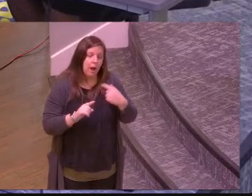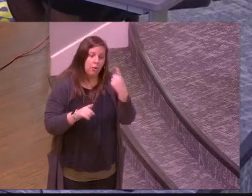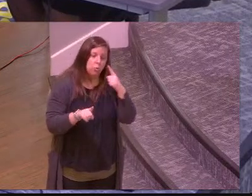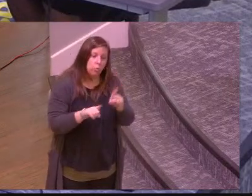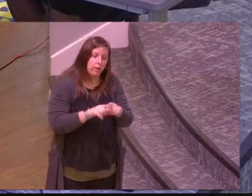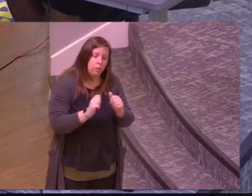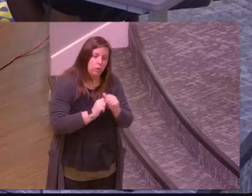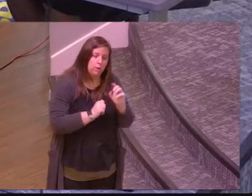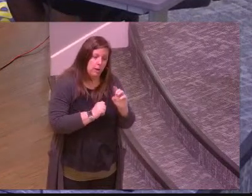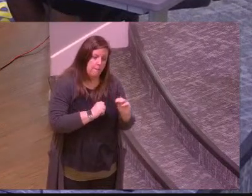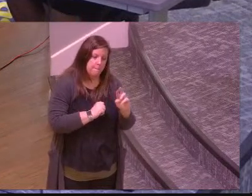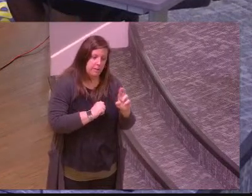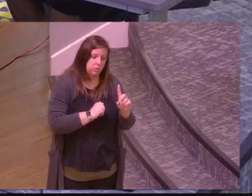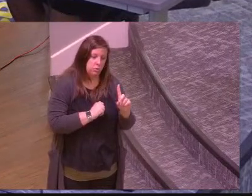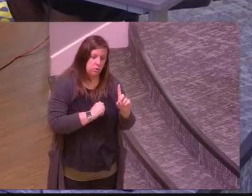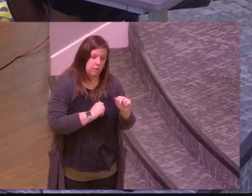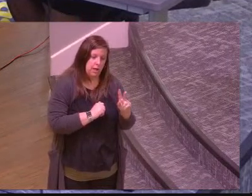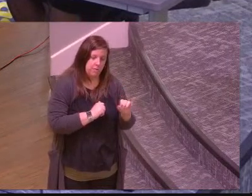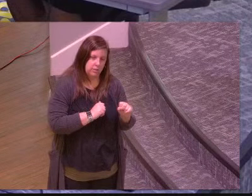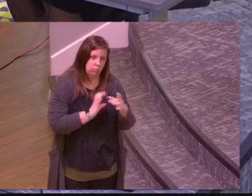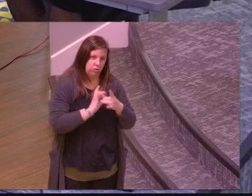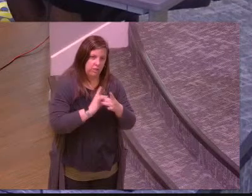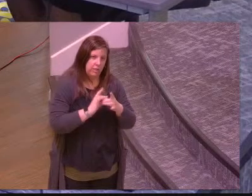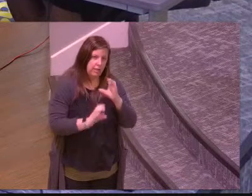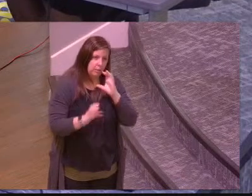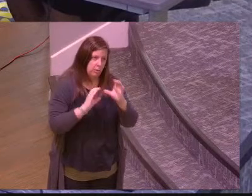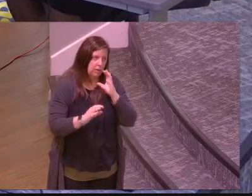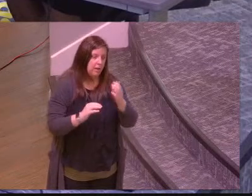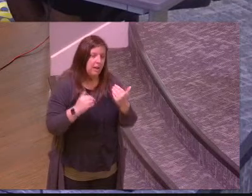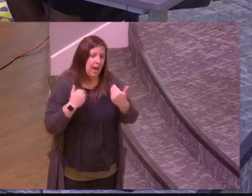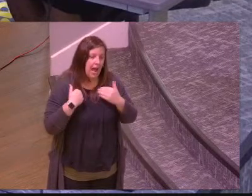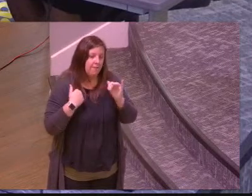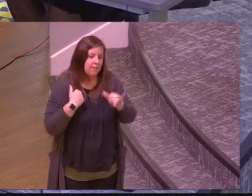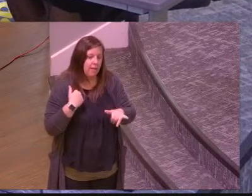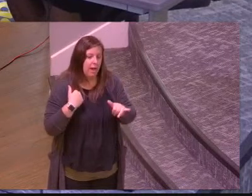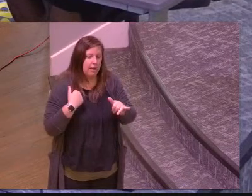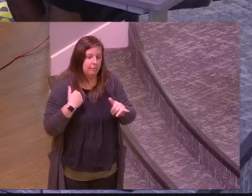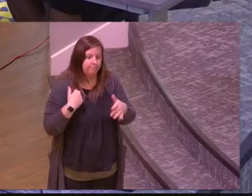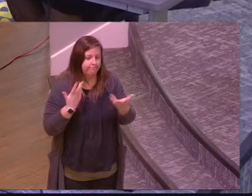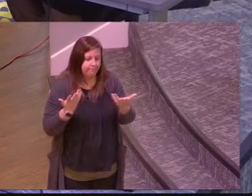and having a space, having it actually intentionally